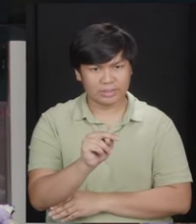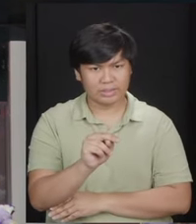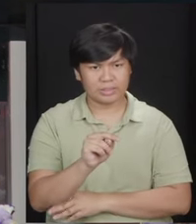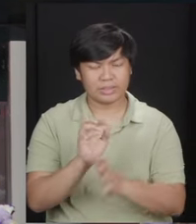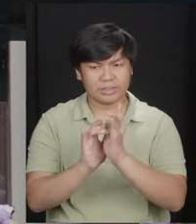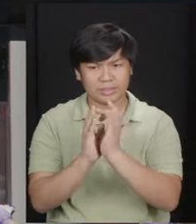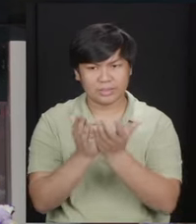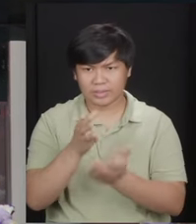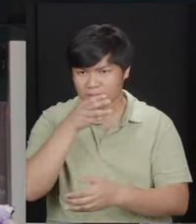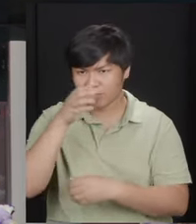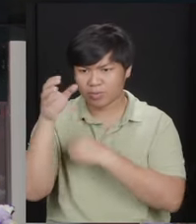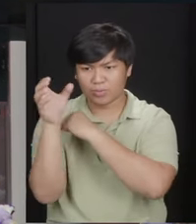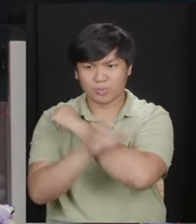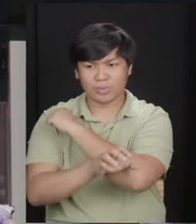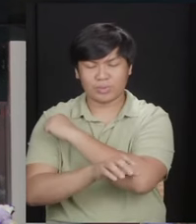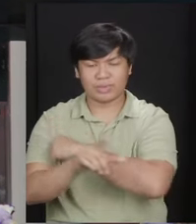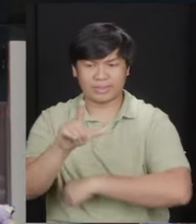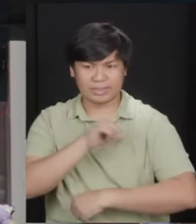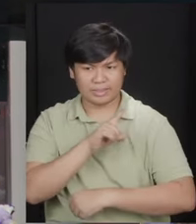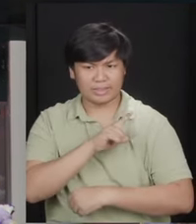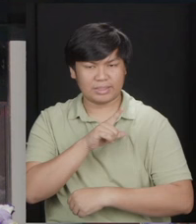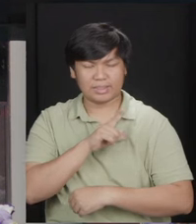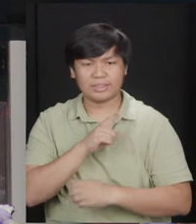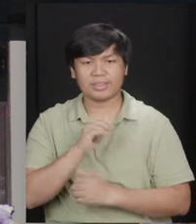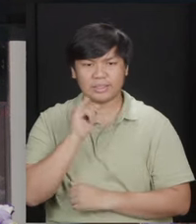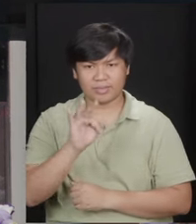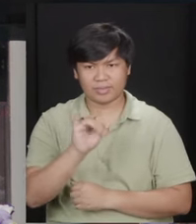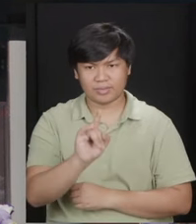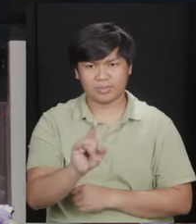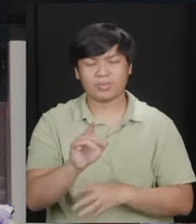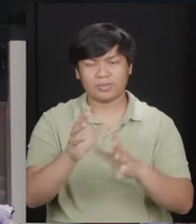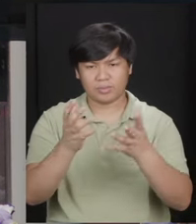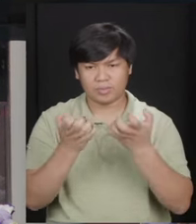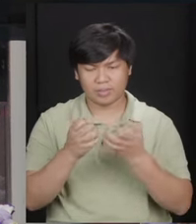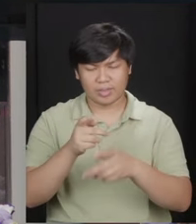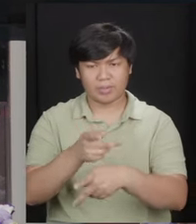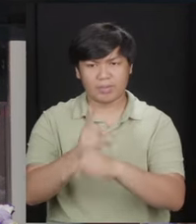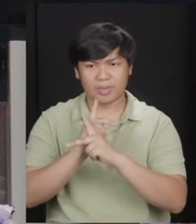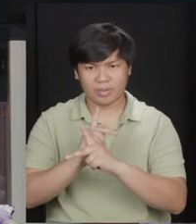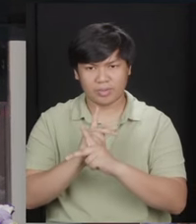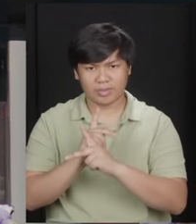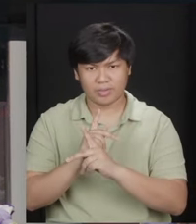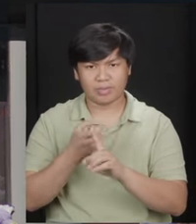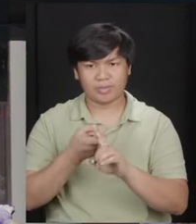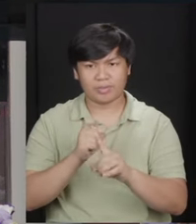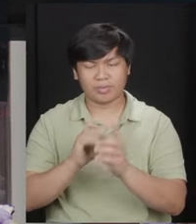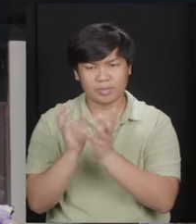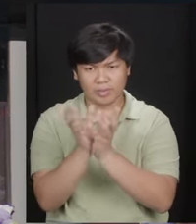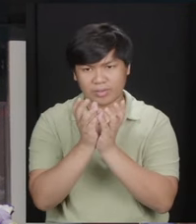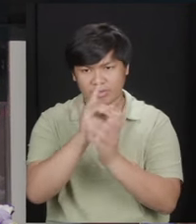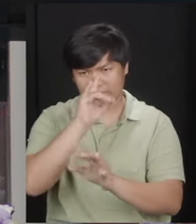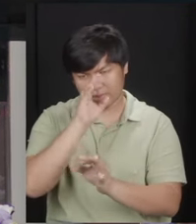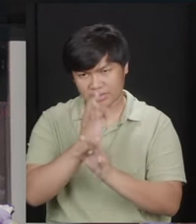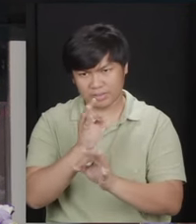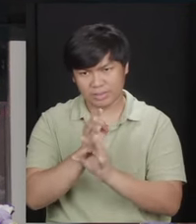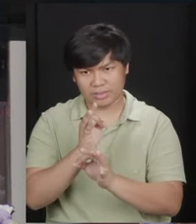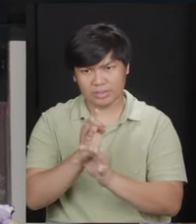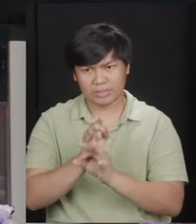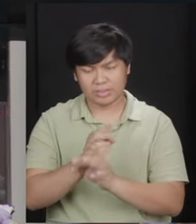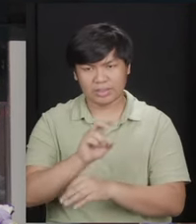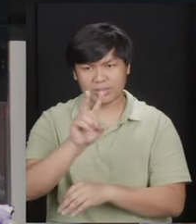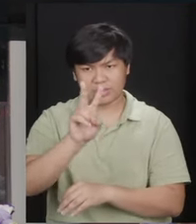Scripture condemns laziness. So if someone wants to borrow from you, especially from the community of faith,